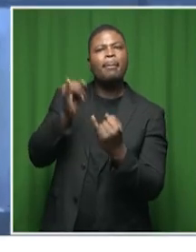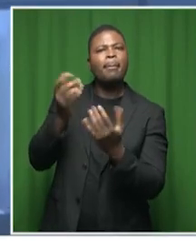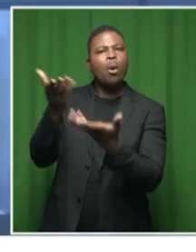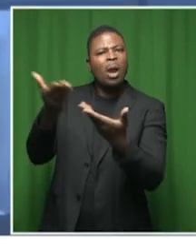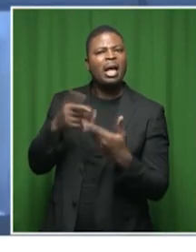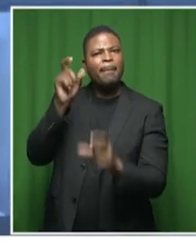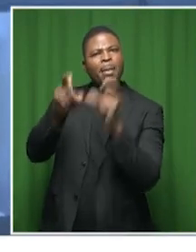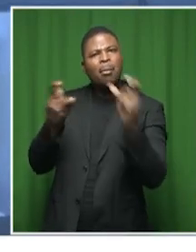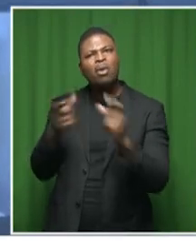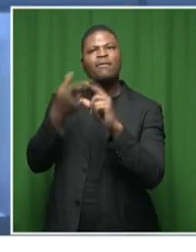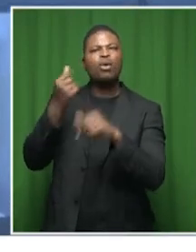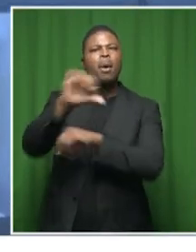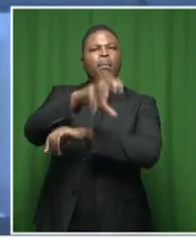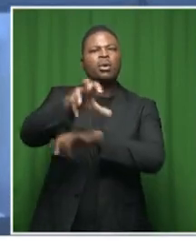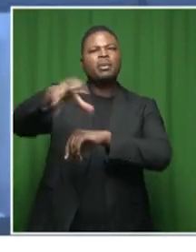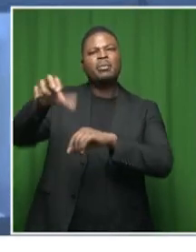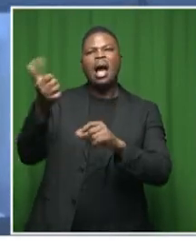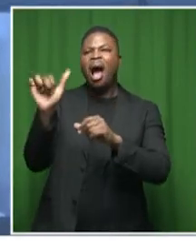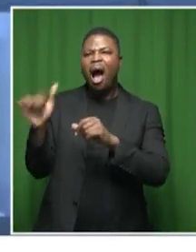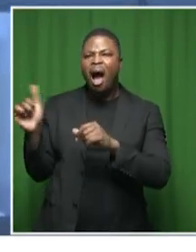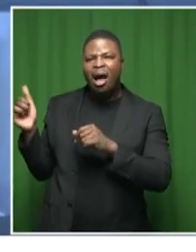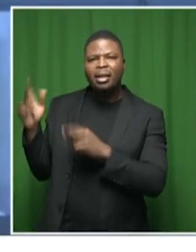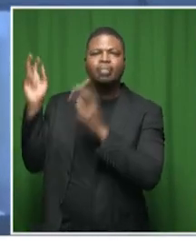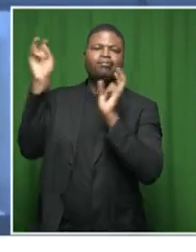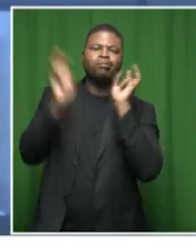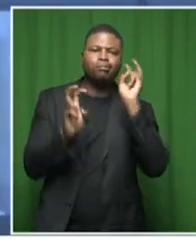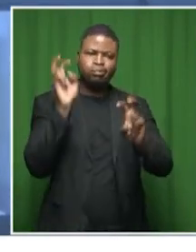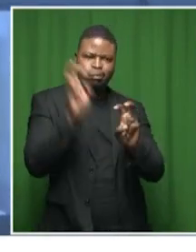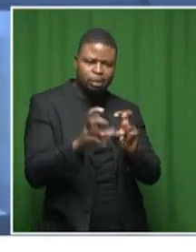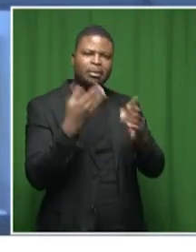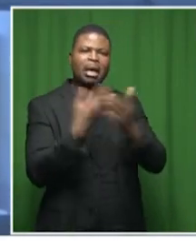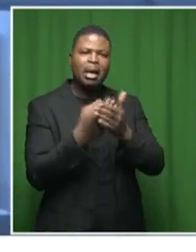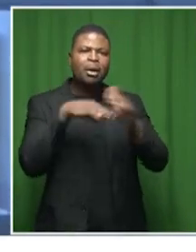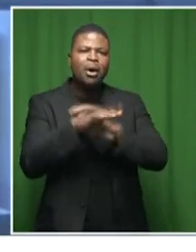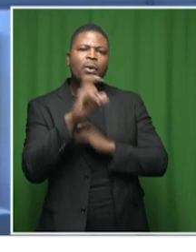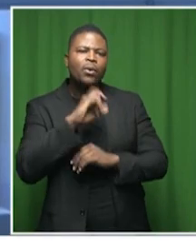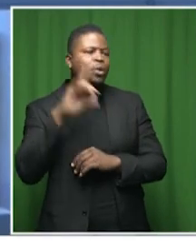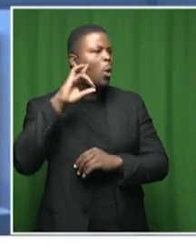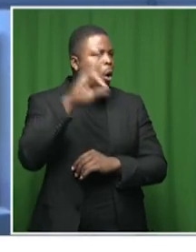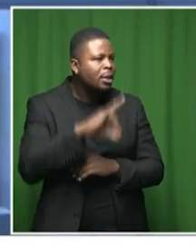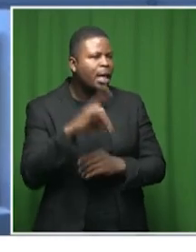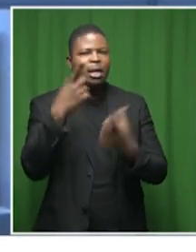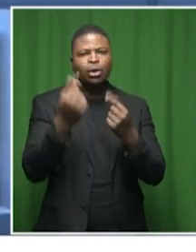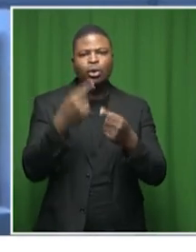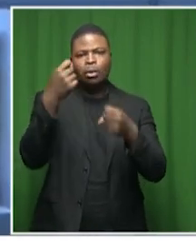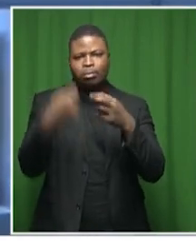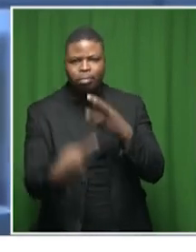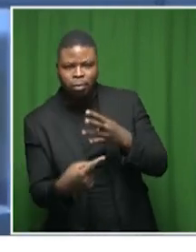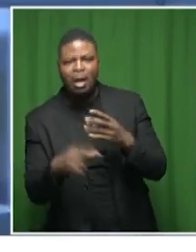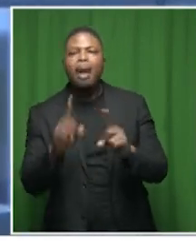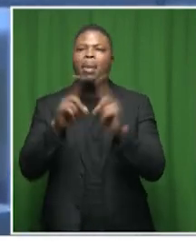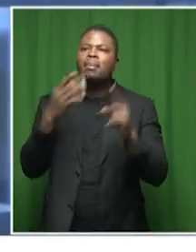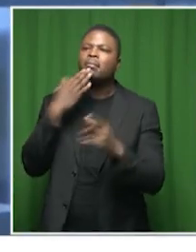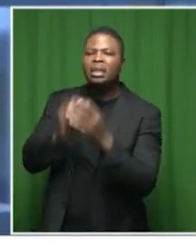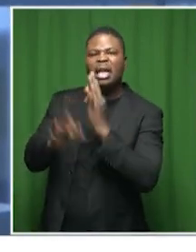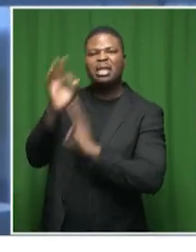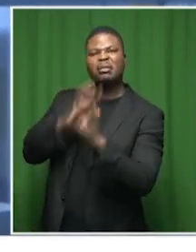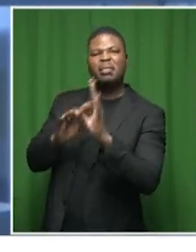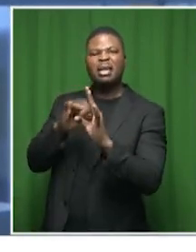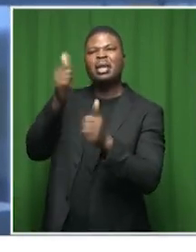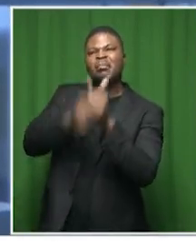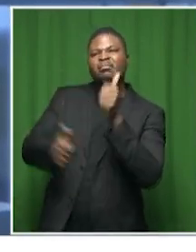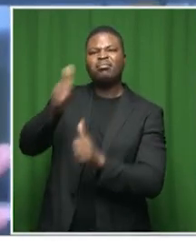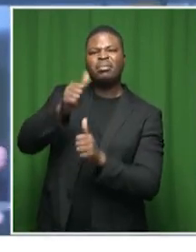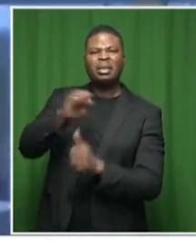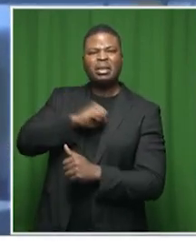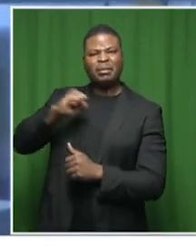necessarily just the business destination. Yes. There's also a bit of fun to be held in Gauteng, which we all know. Talk to me about the kind of exhibitors that are here. Obviously, I see